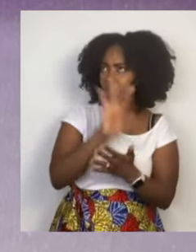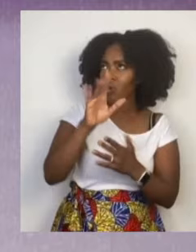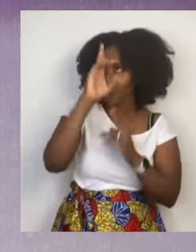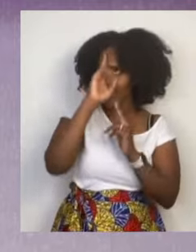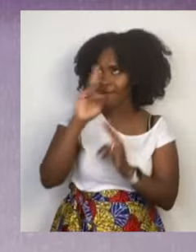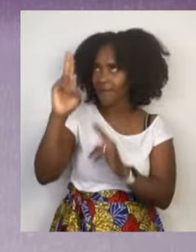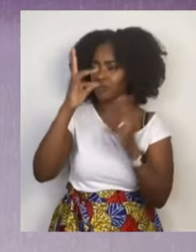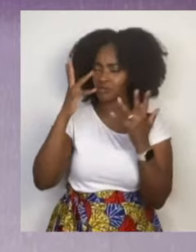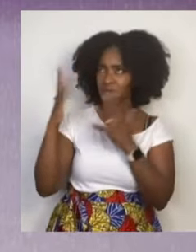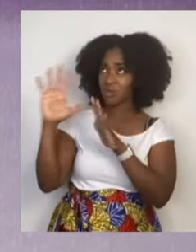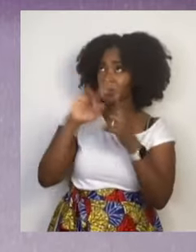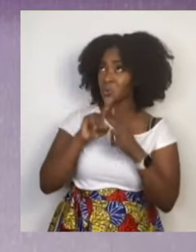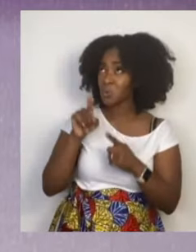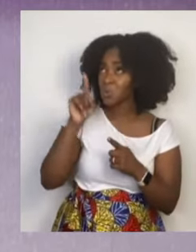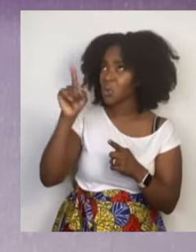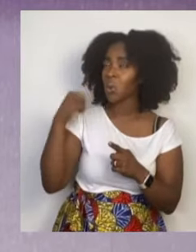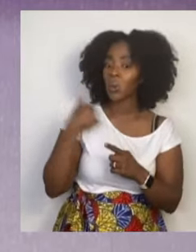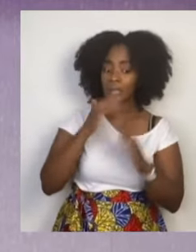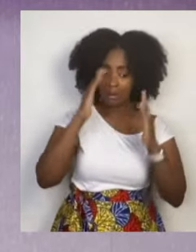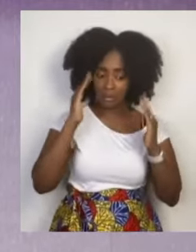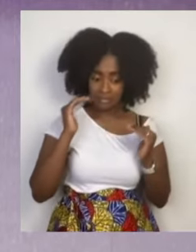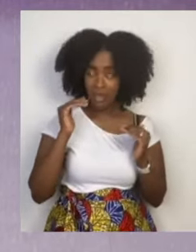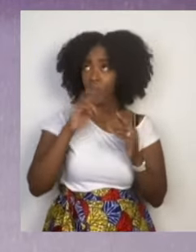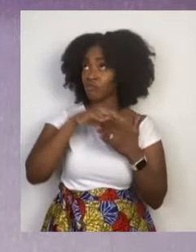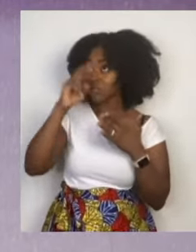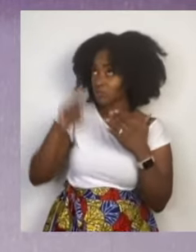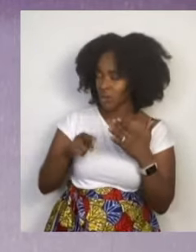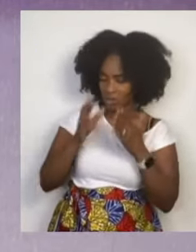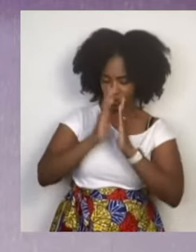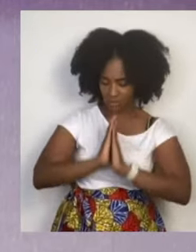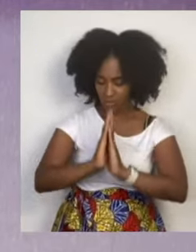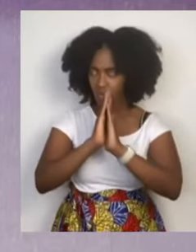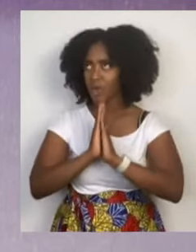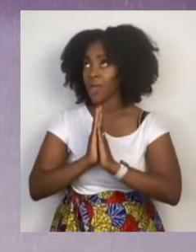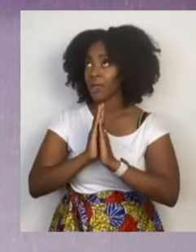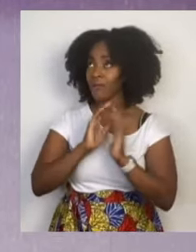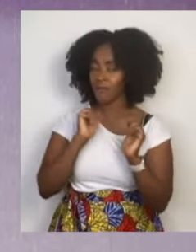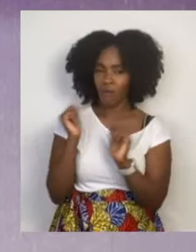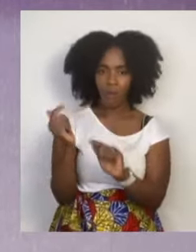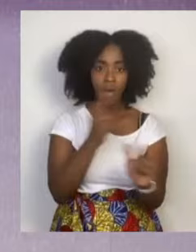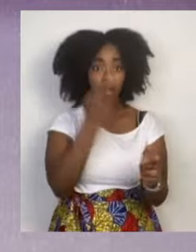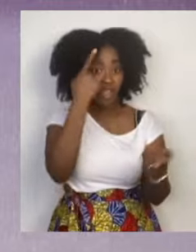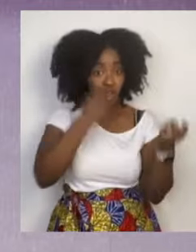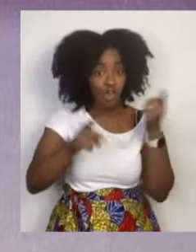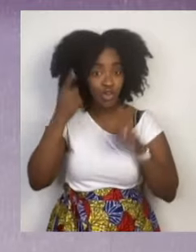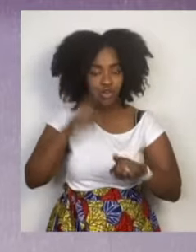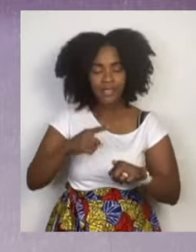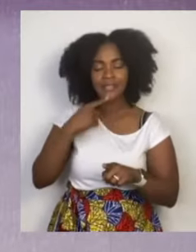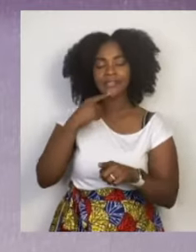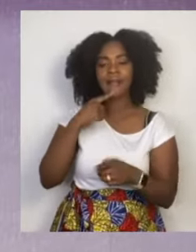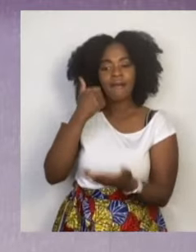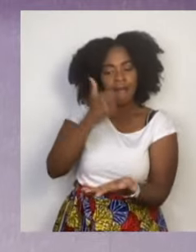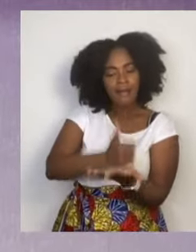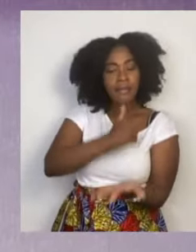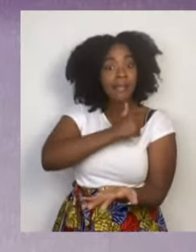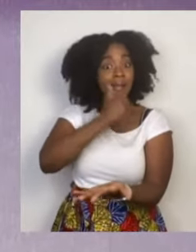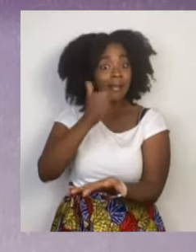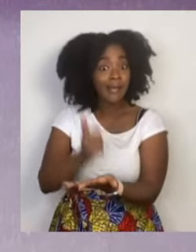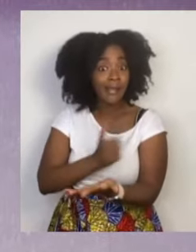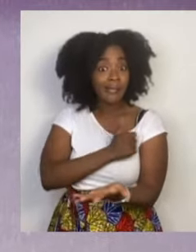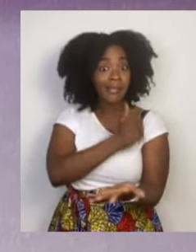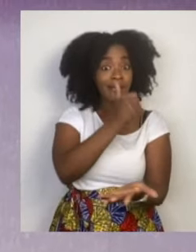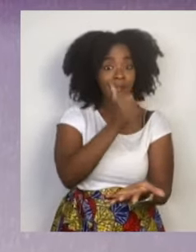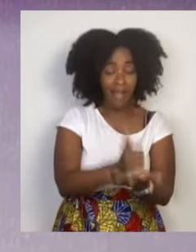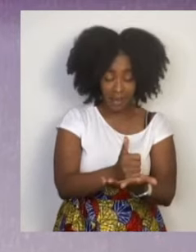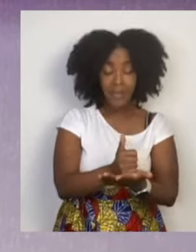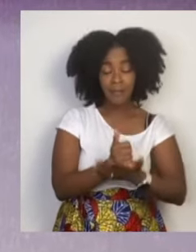results. Everybody in agreement said amen, amen, and amen. Well, we want to let